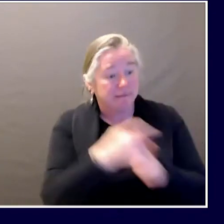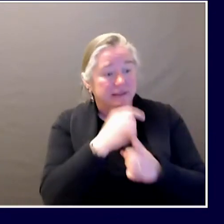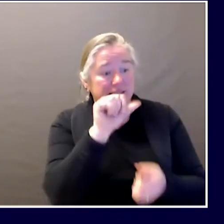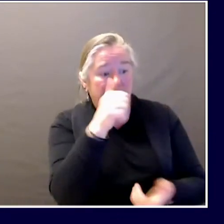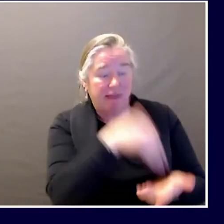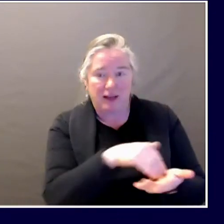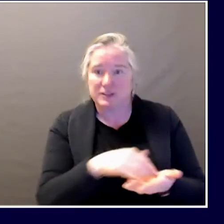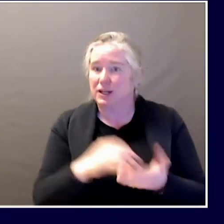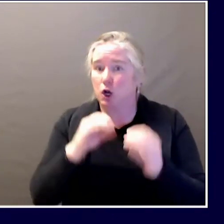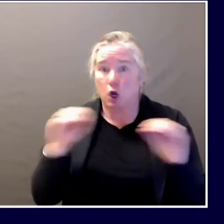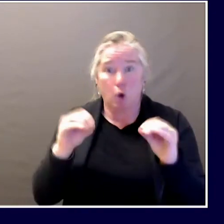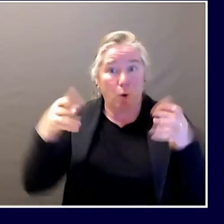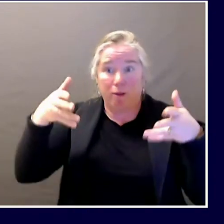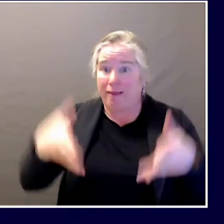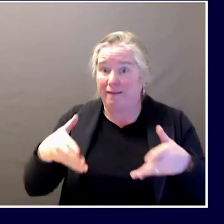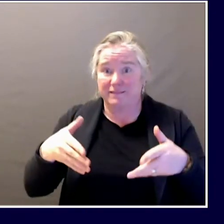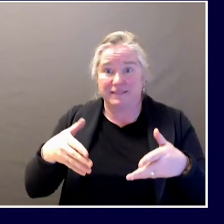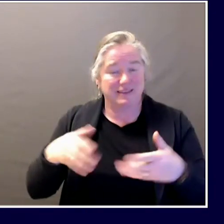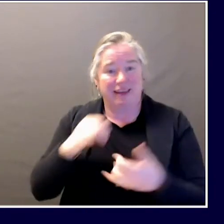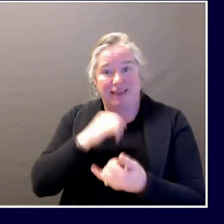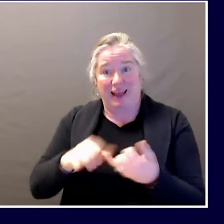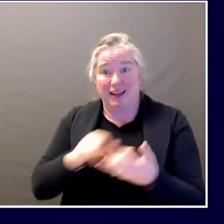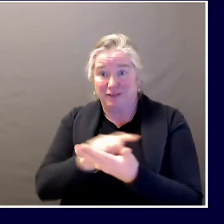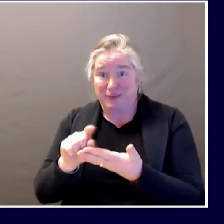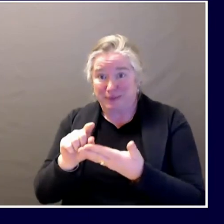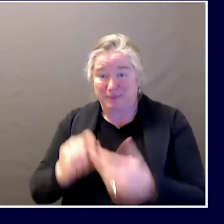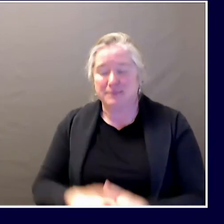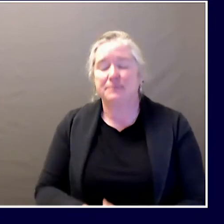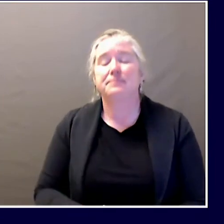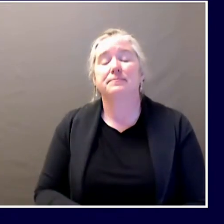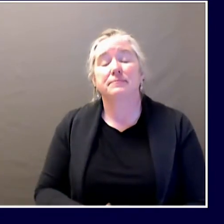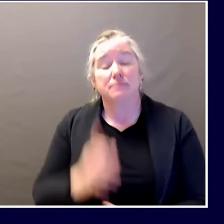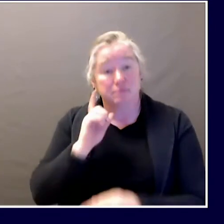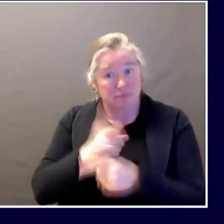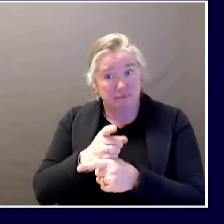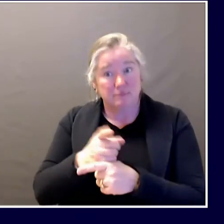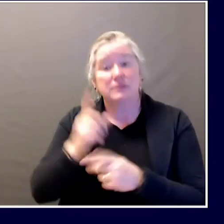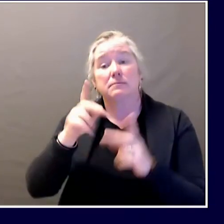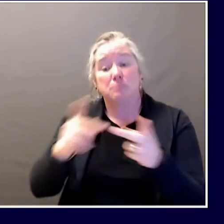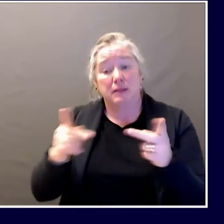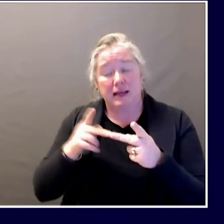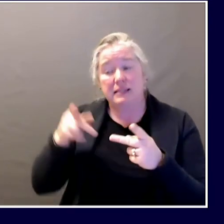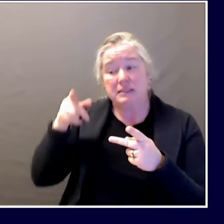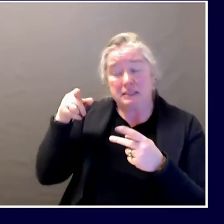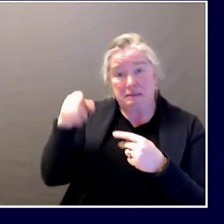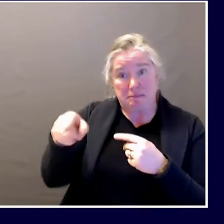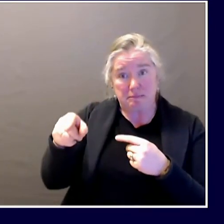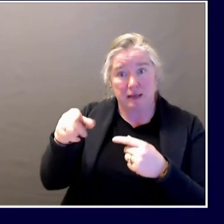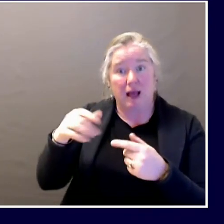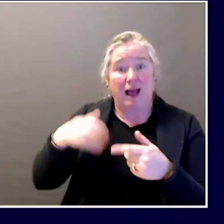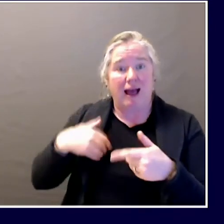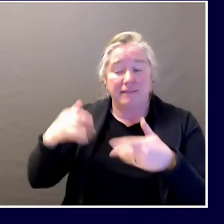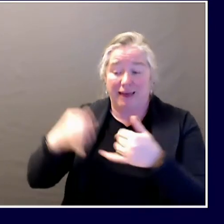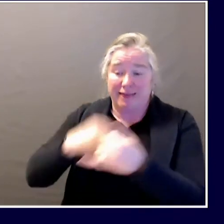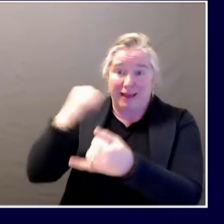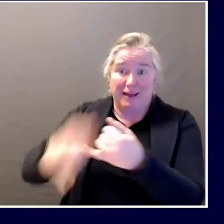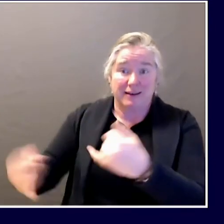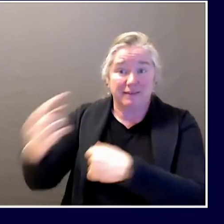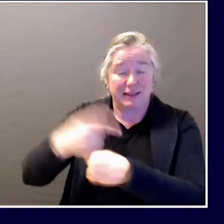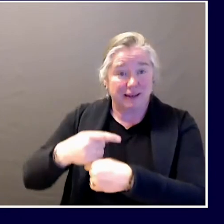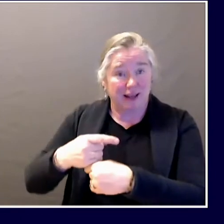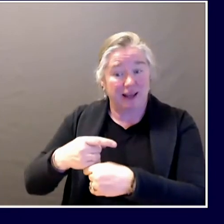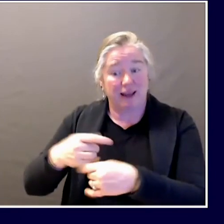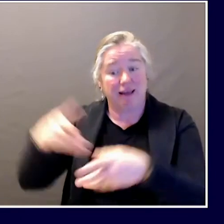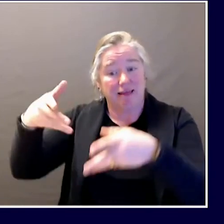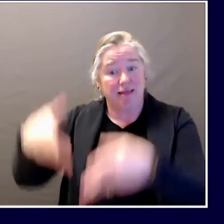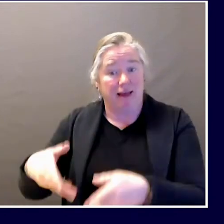the end of the day, they have extra doses that they project being on hand, how they should think about who should get those.